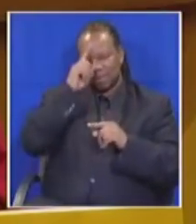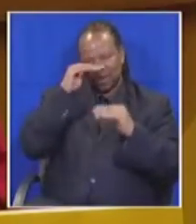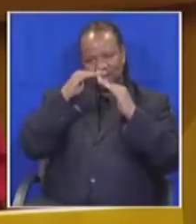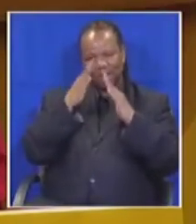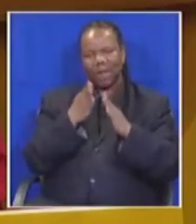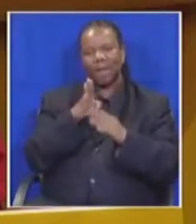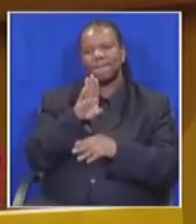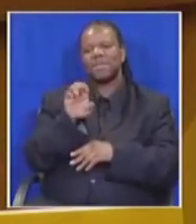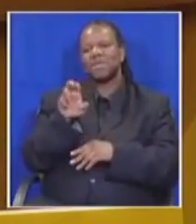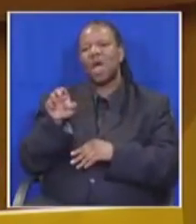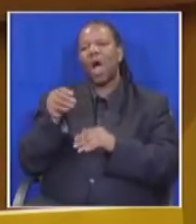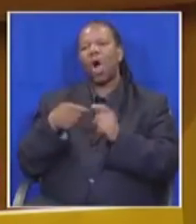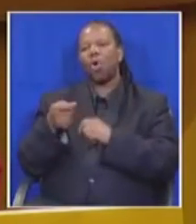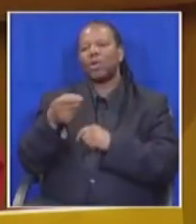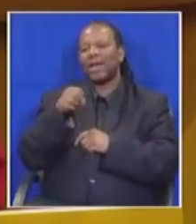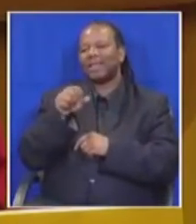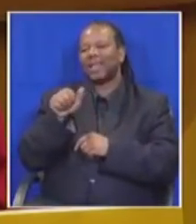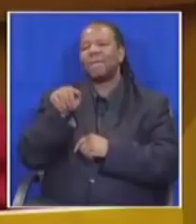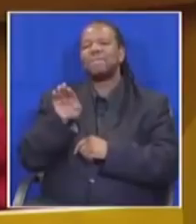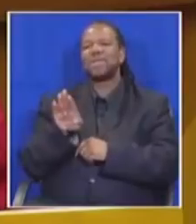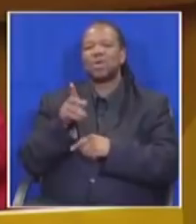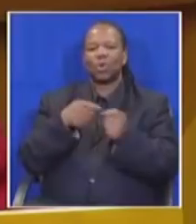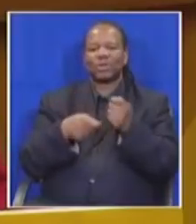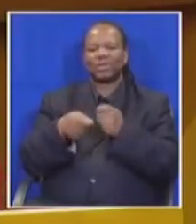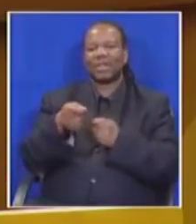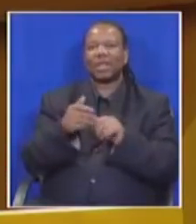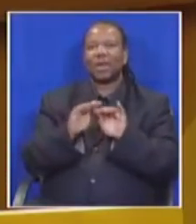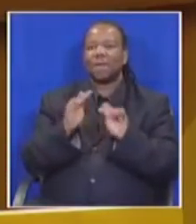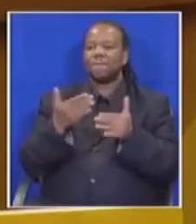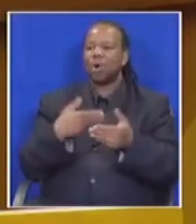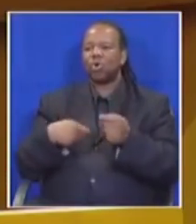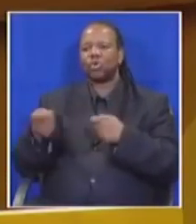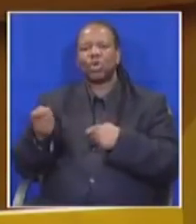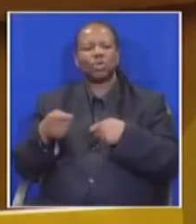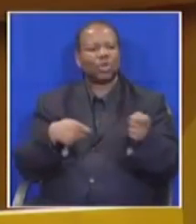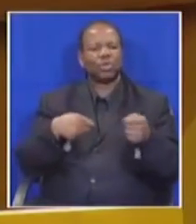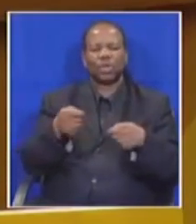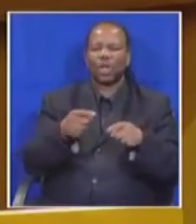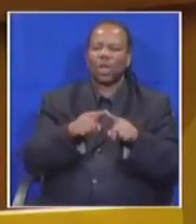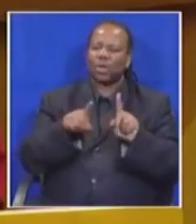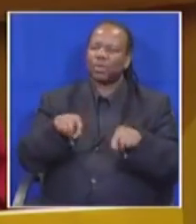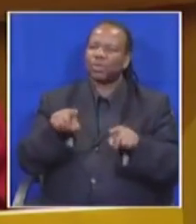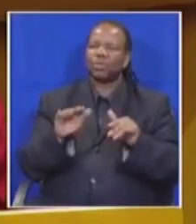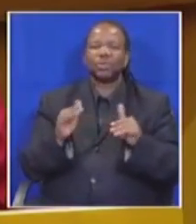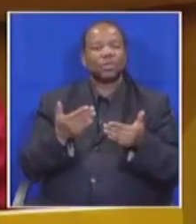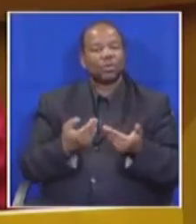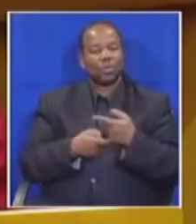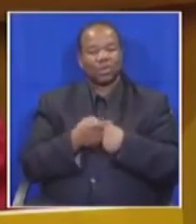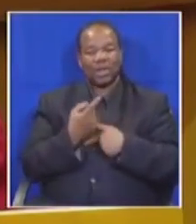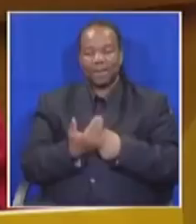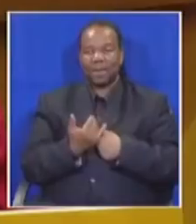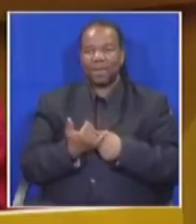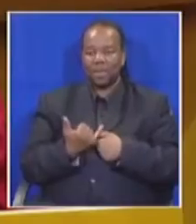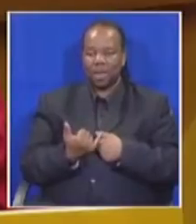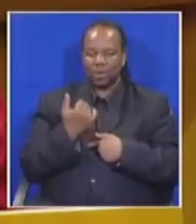and SAB products, while criminalizing all forms of traditional beer. The consequences of all this we see